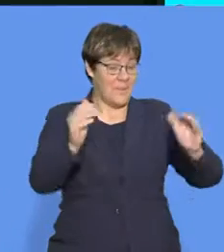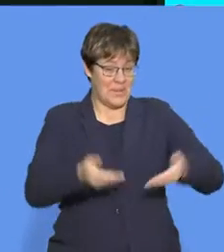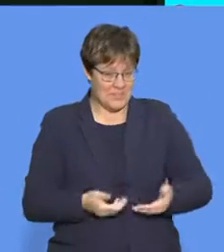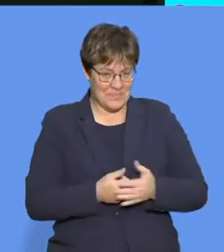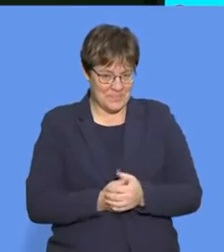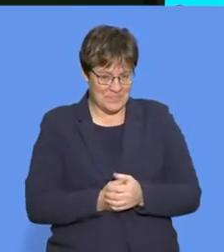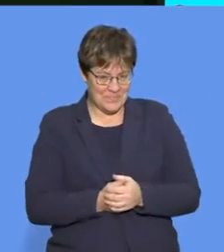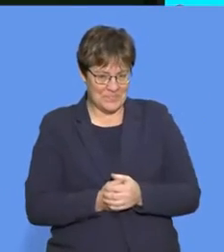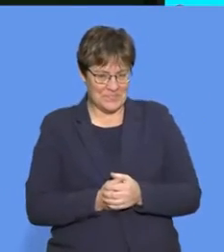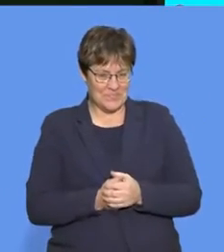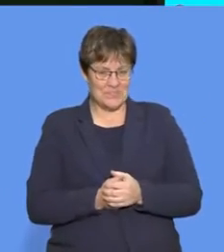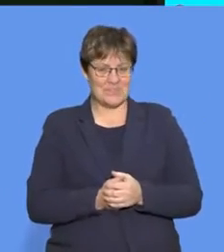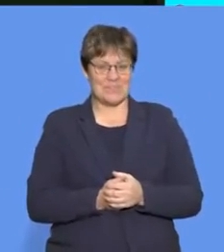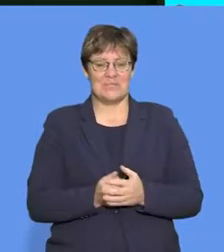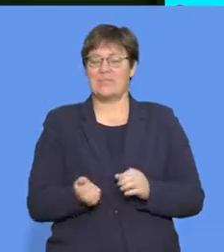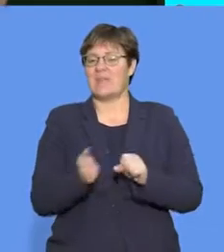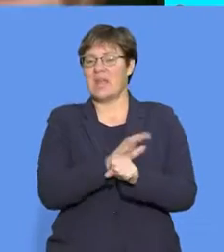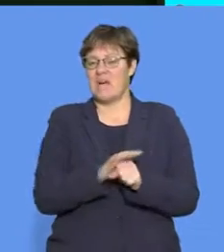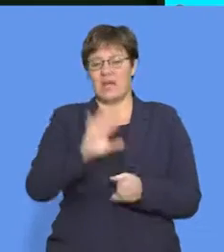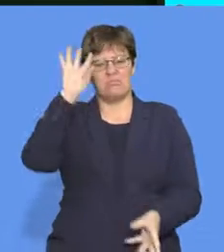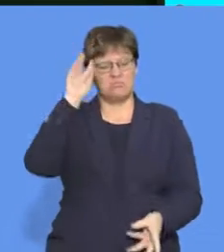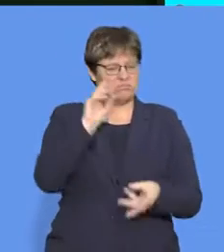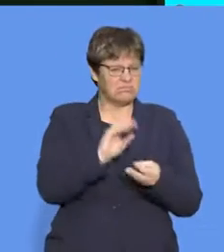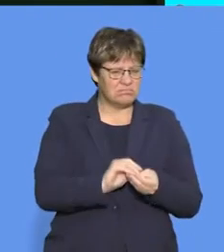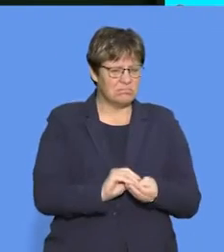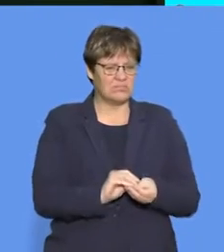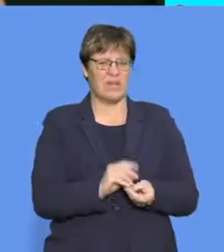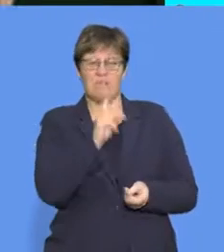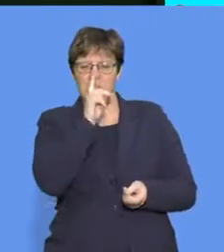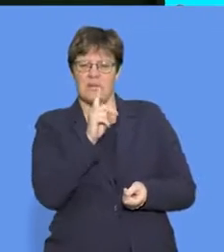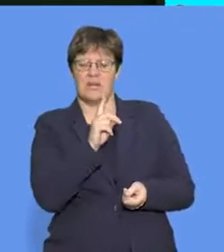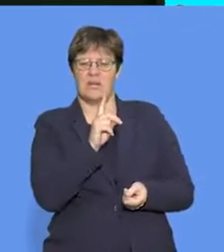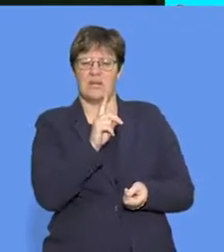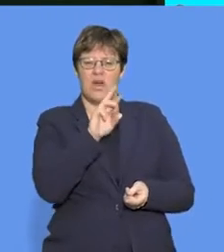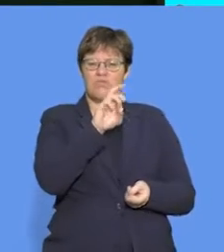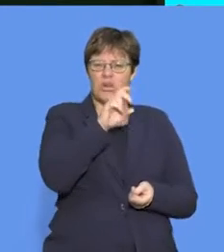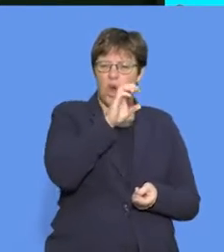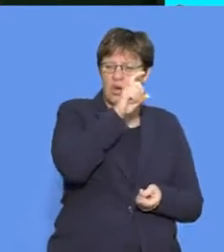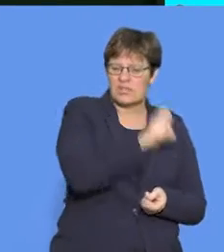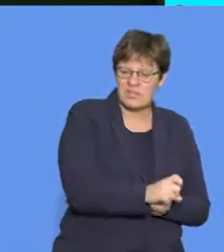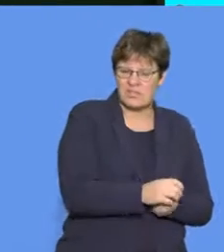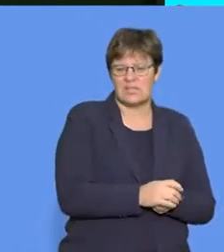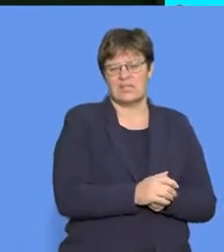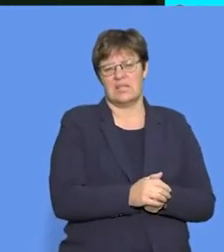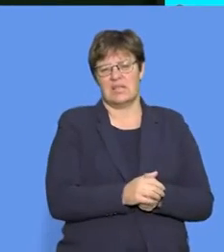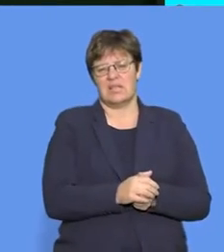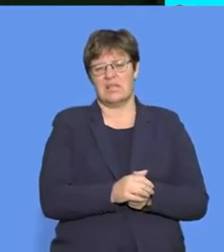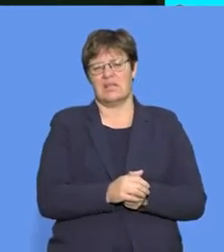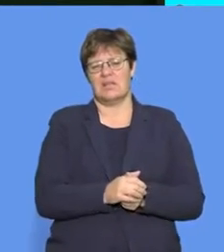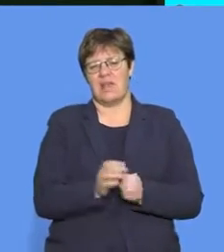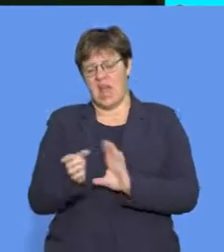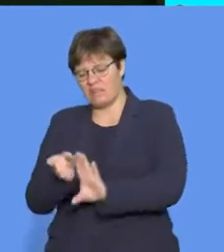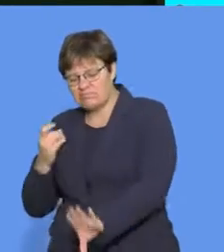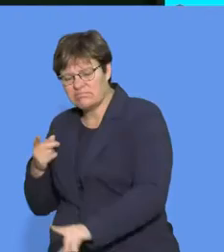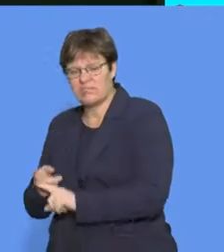Welcome back, everyone. Now that we've covered a summary of looking at redox reactions and comparing